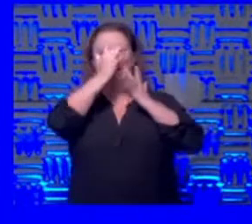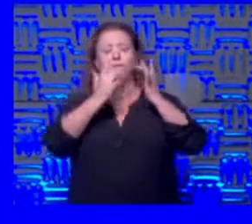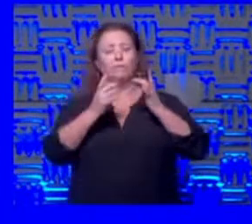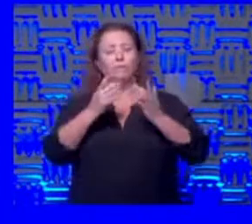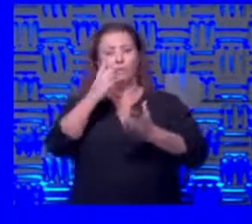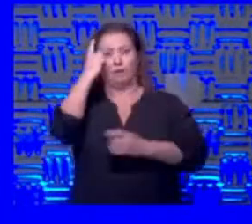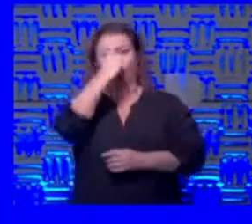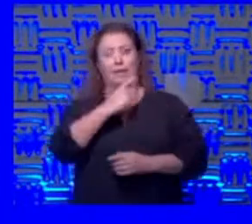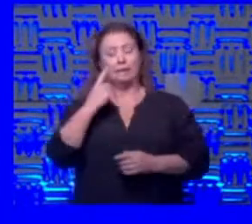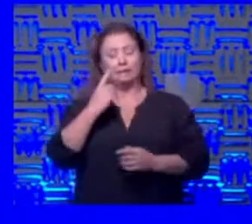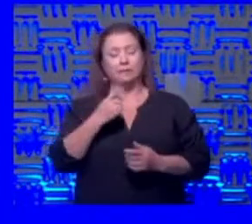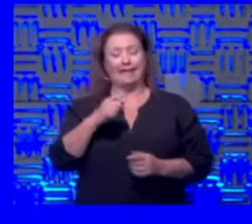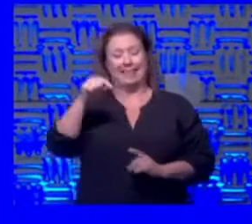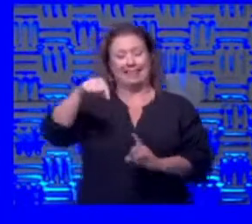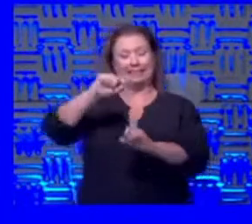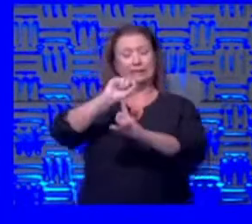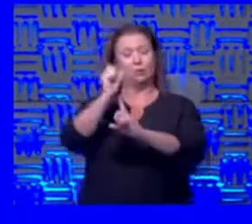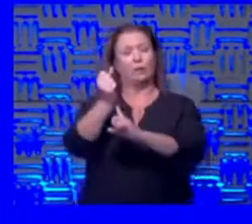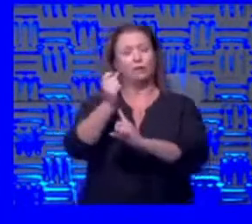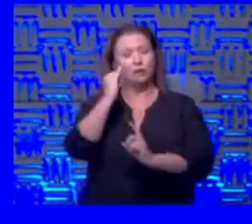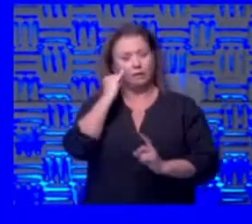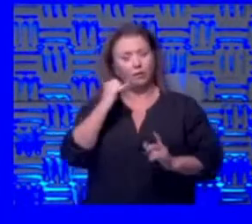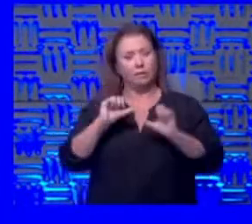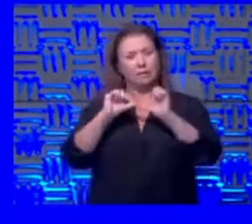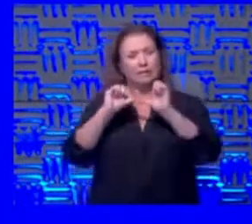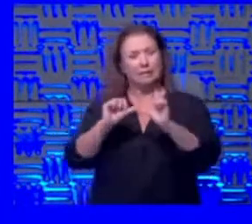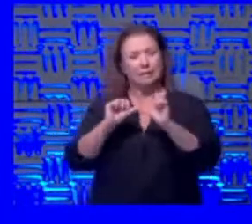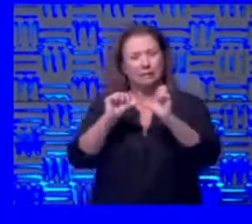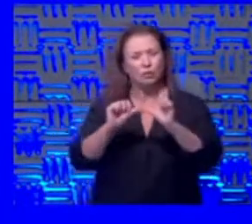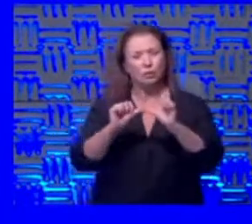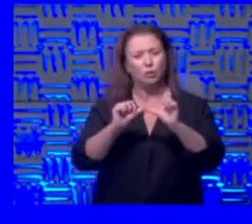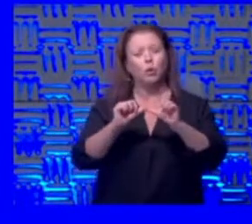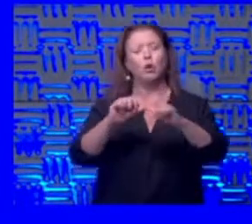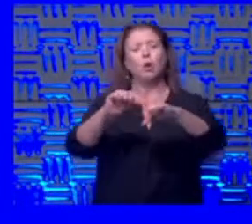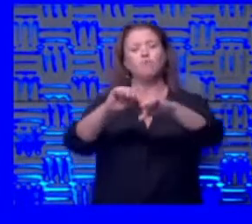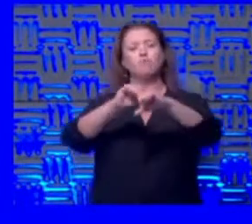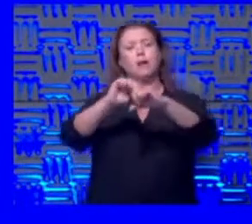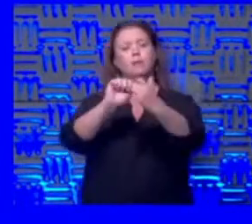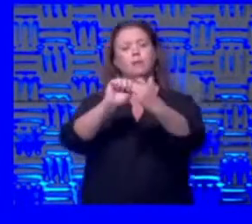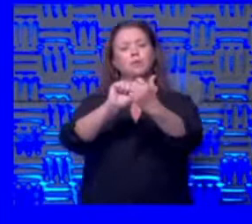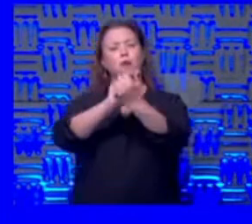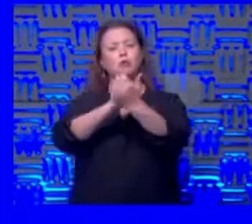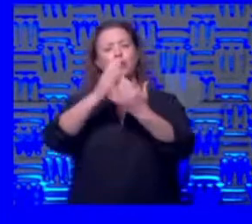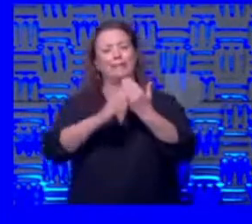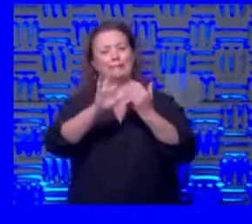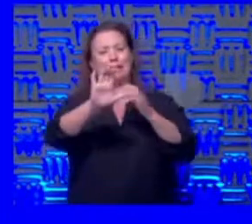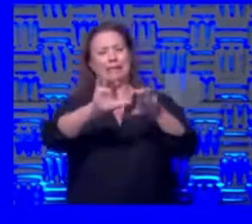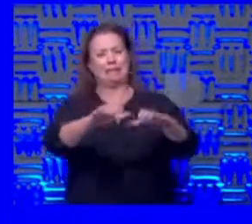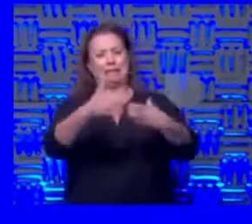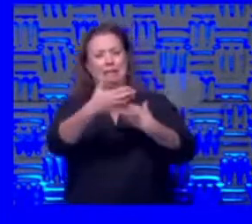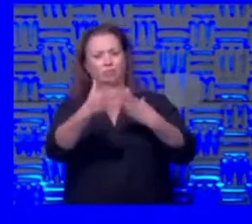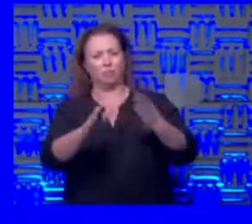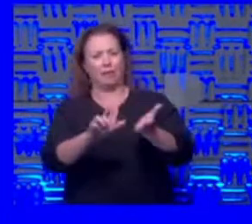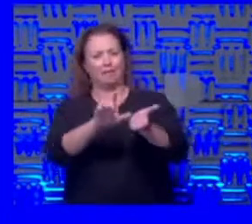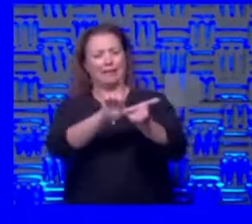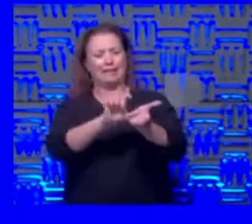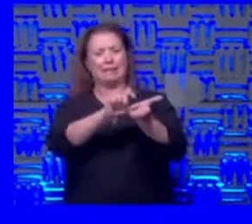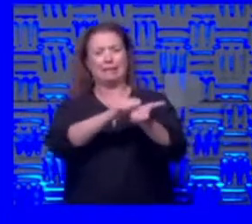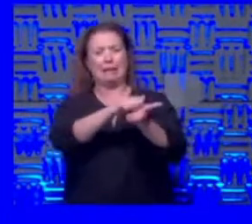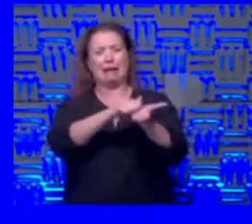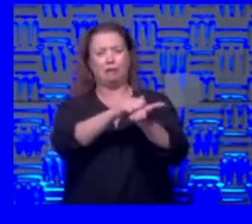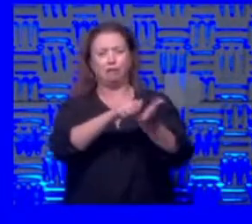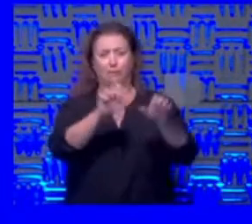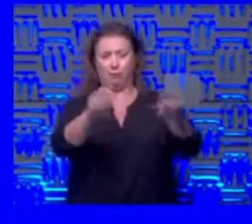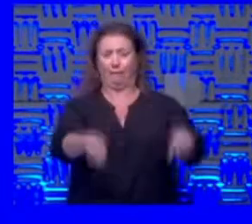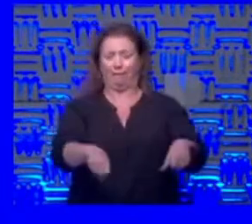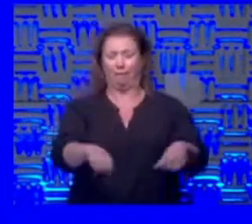But I think in this case, if you can continue to practice hand hygiene in those classrooms, have hand sanitizer available if you're